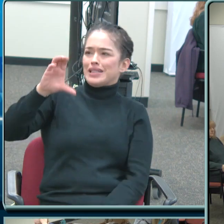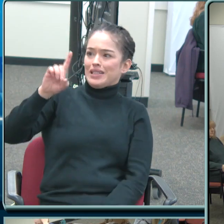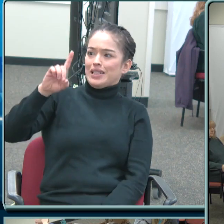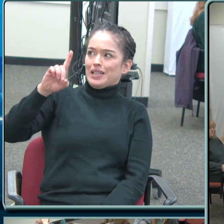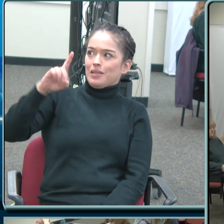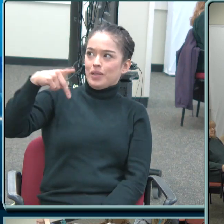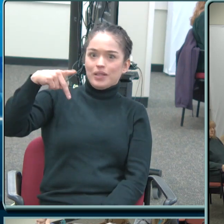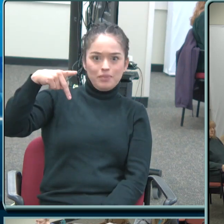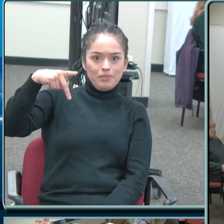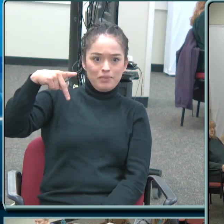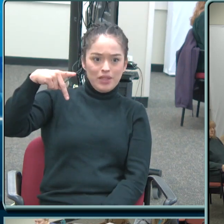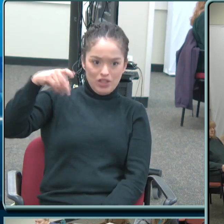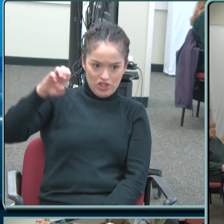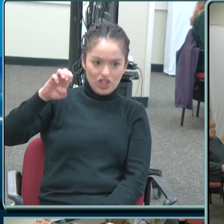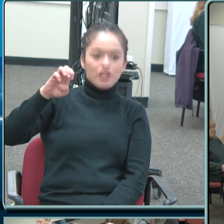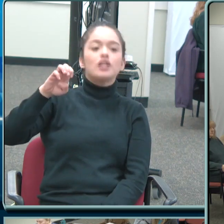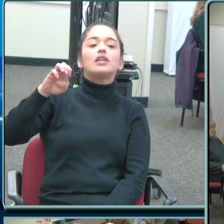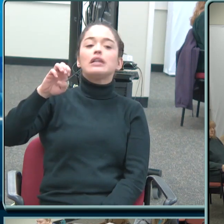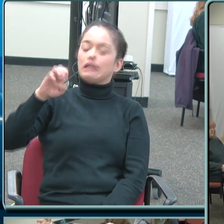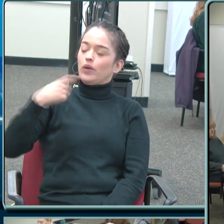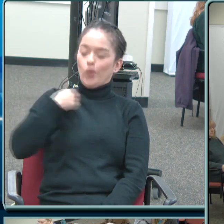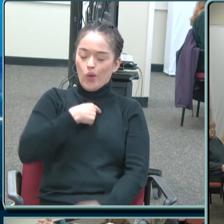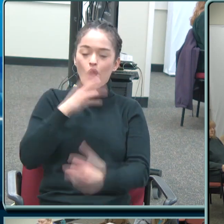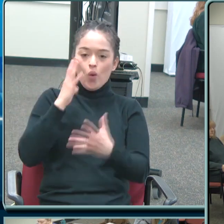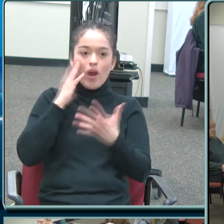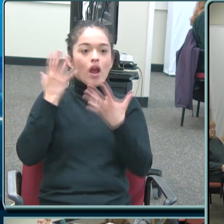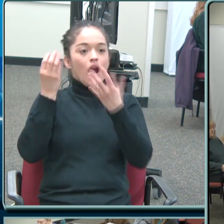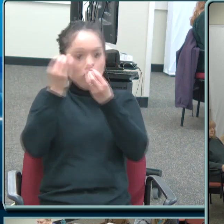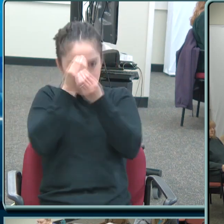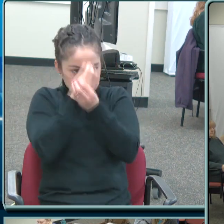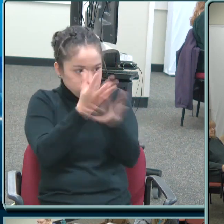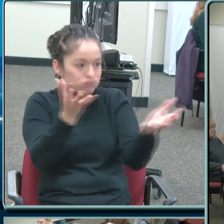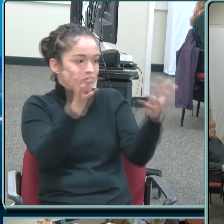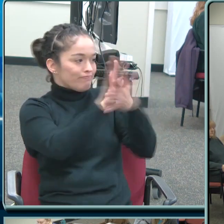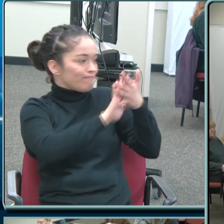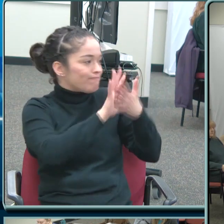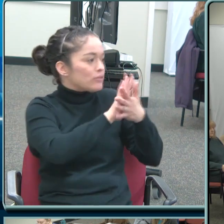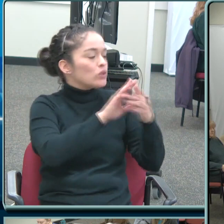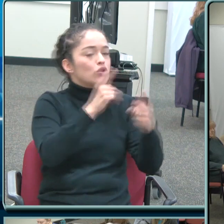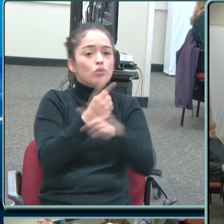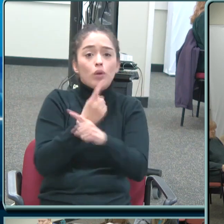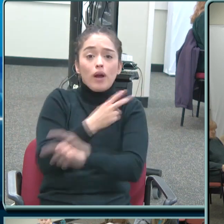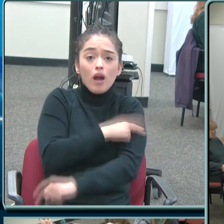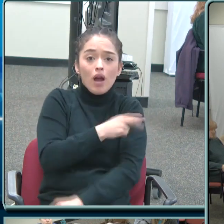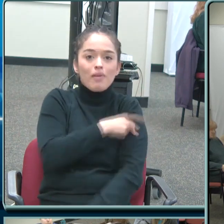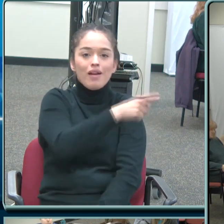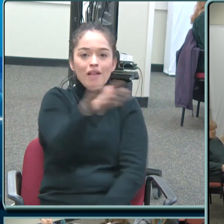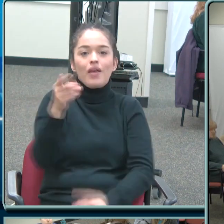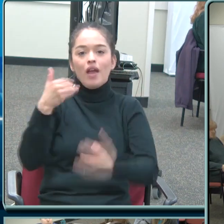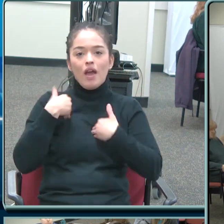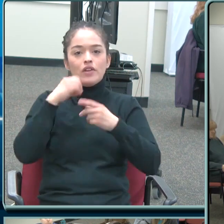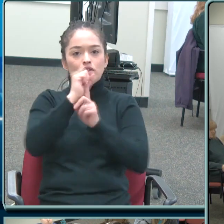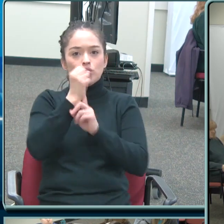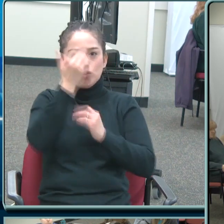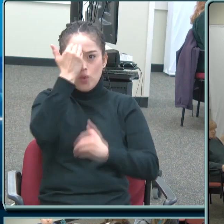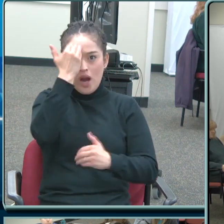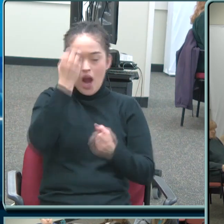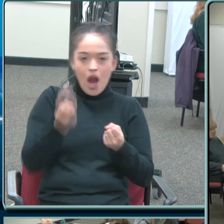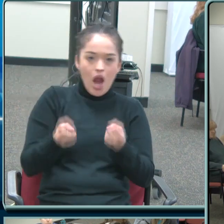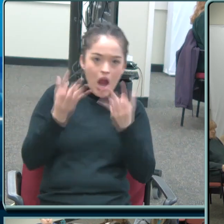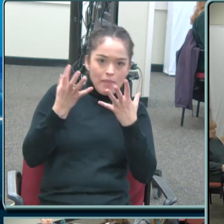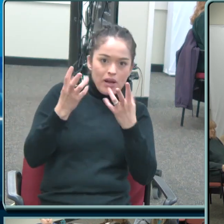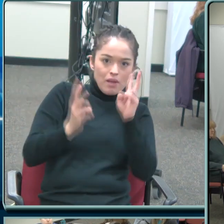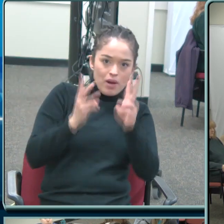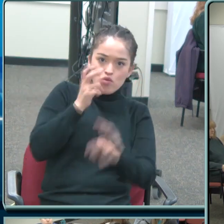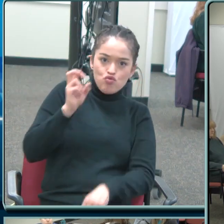Colorado Department of Public Health and Environment, and we would then filter that information to our hospitals so that they have situational awareness on how many travelers were being